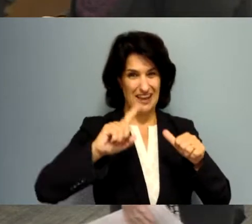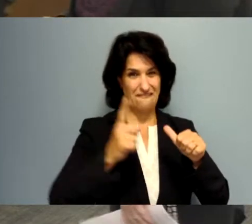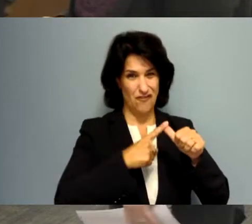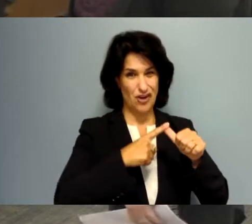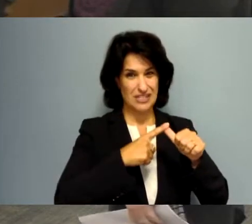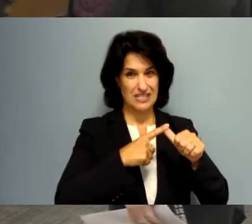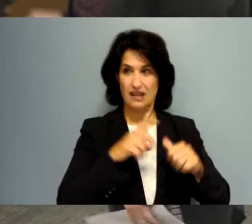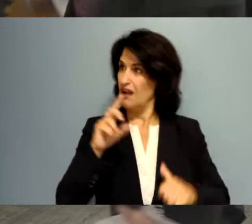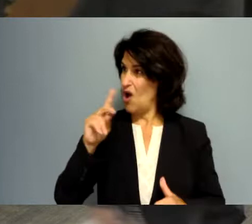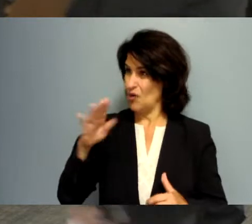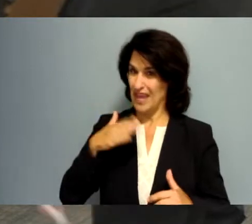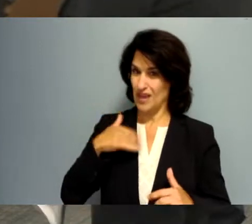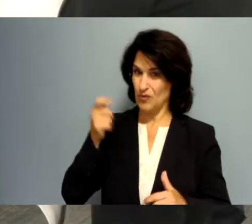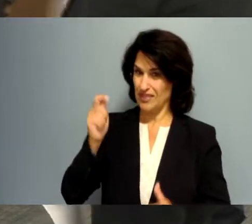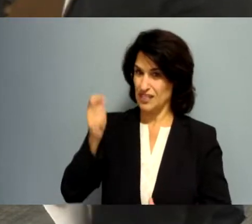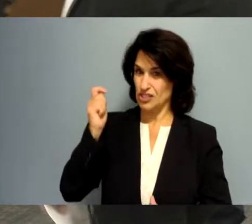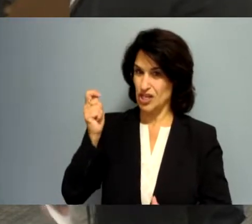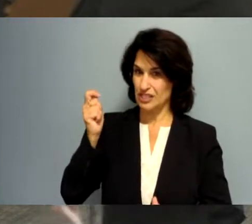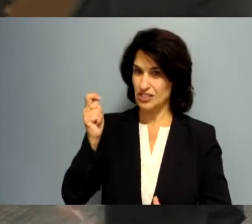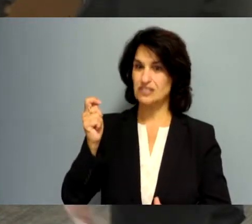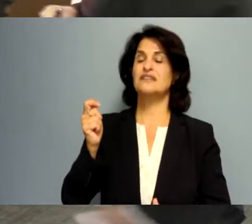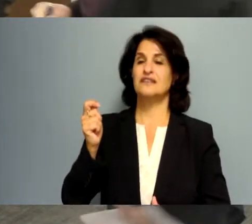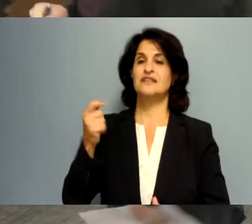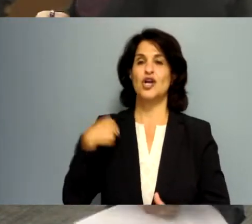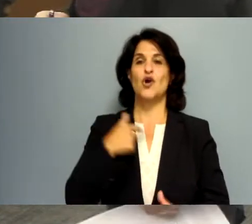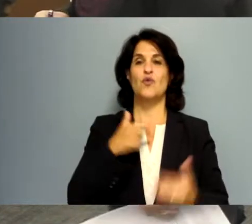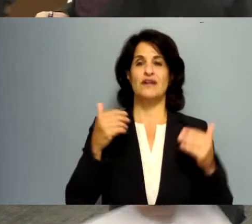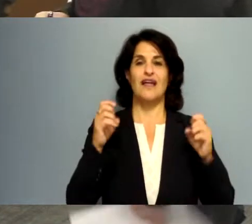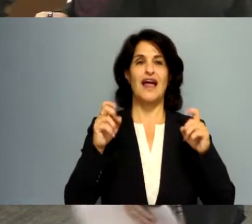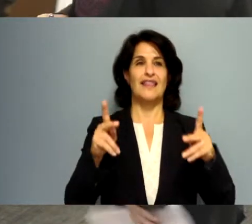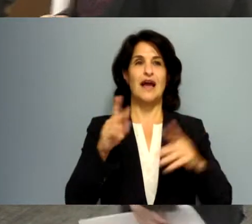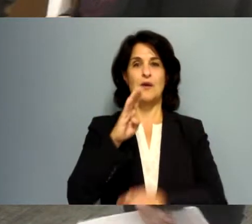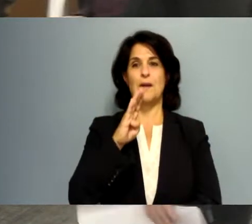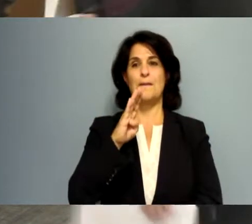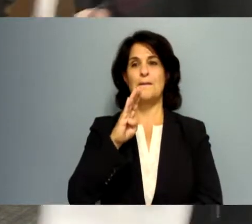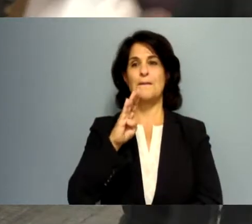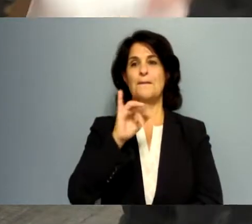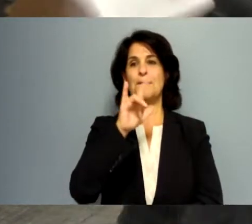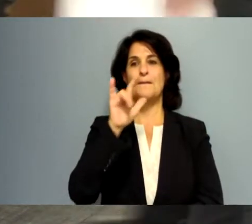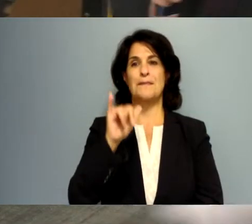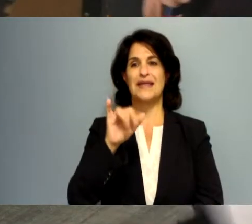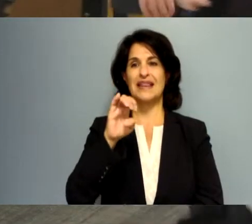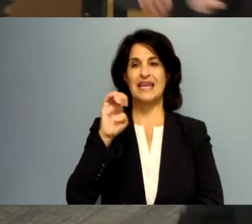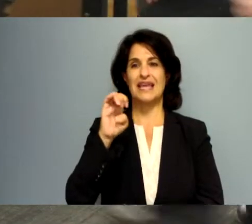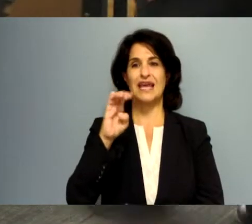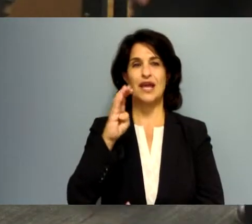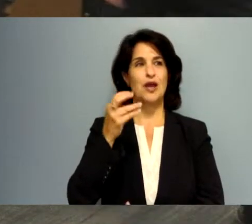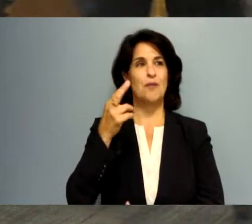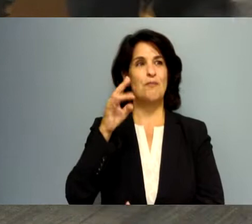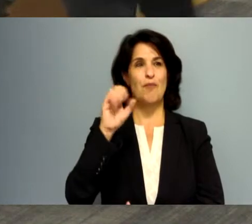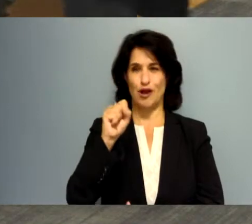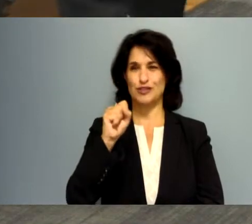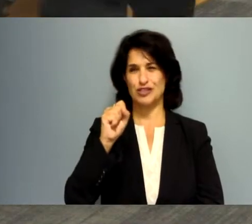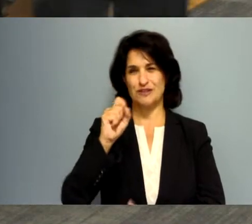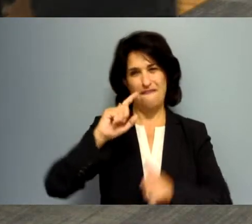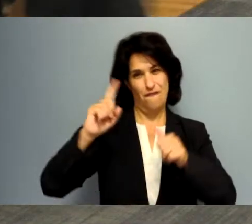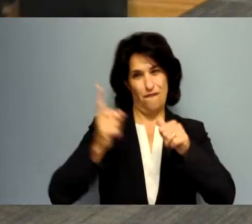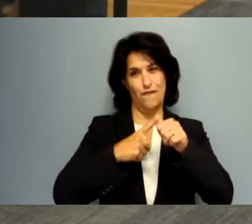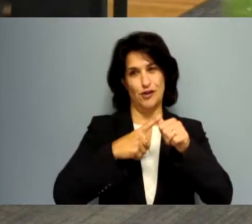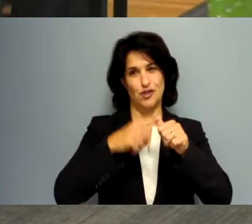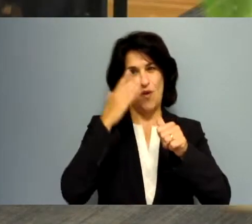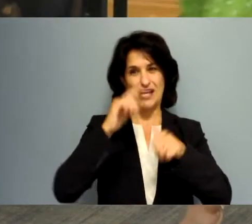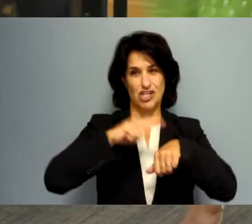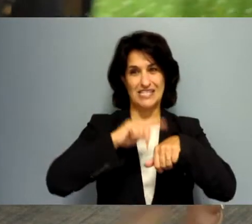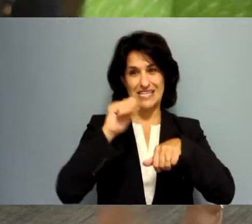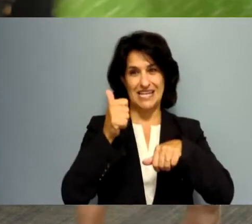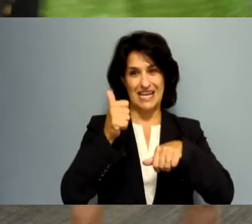okay with the If that's judge. all right? Is that all right? So we'll let Billy Okay. Barnes go first? Yeah, she's got a 10 o'clock meeting with the Workforce Oh, Development Board I meeting. actually